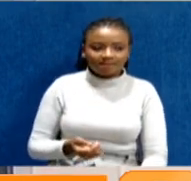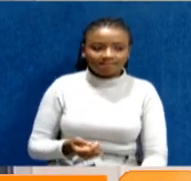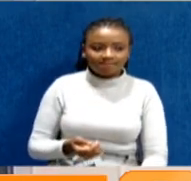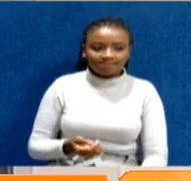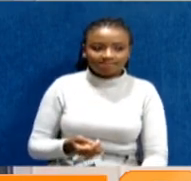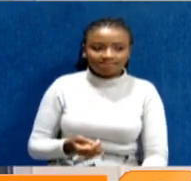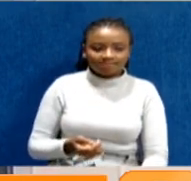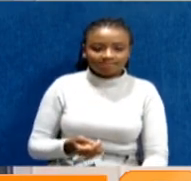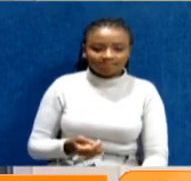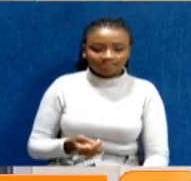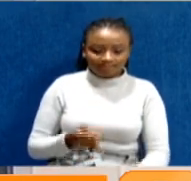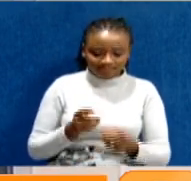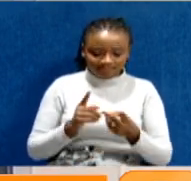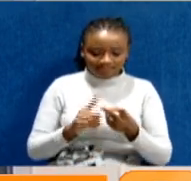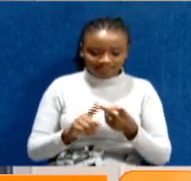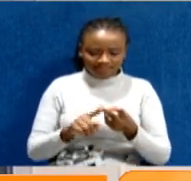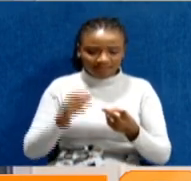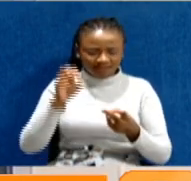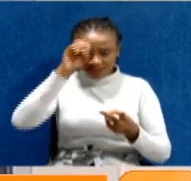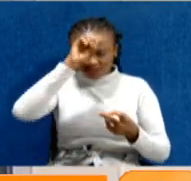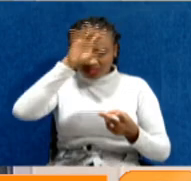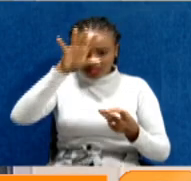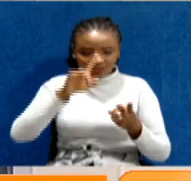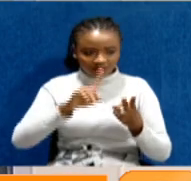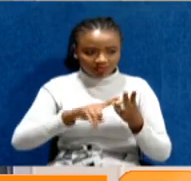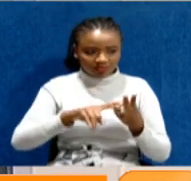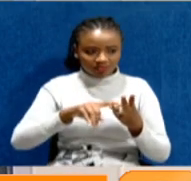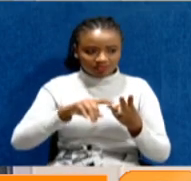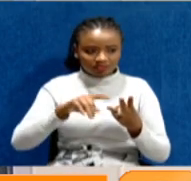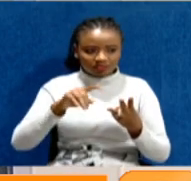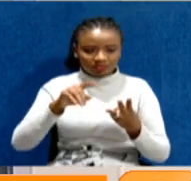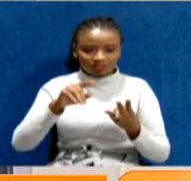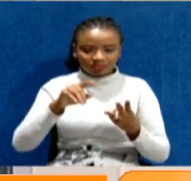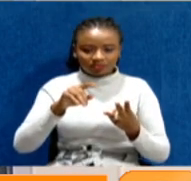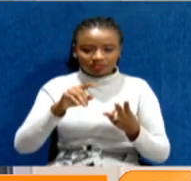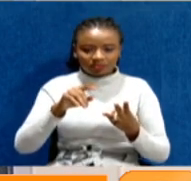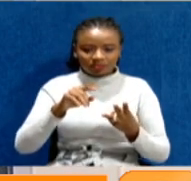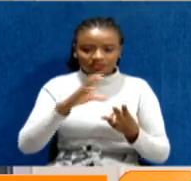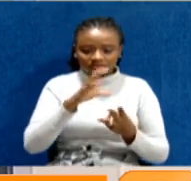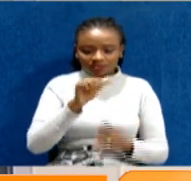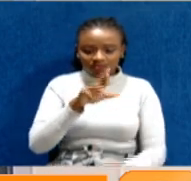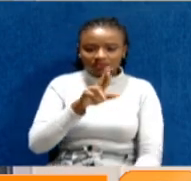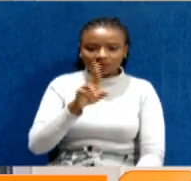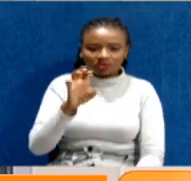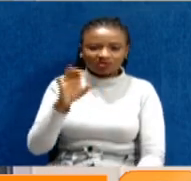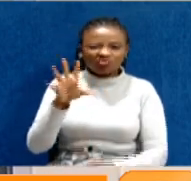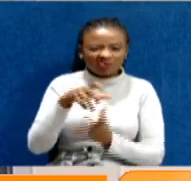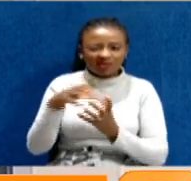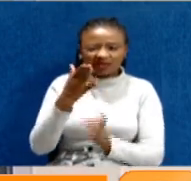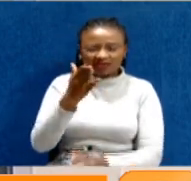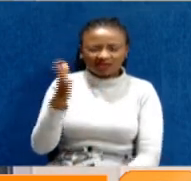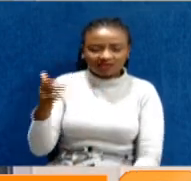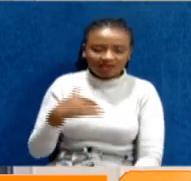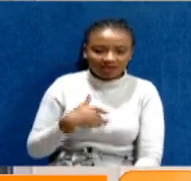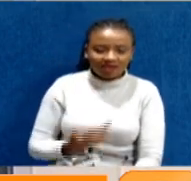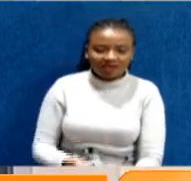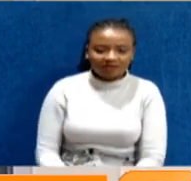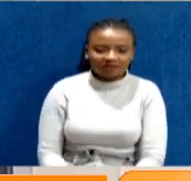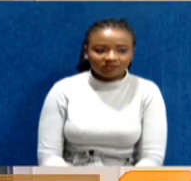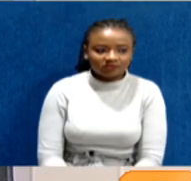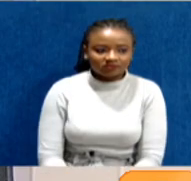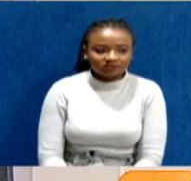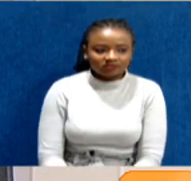Kate is saying, we have markets in Kiambu, we have markets in Fan Zone, Carrefour, Ugo, there are some sections where they have